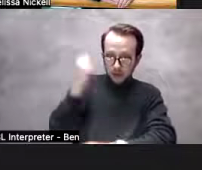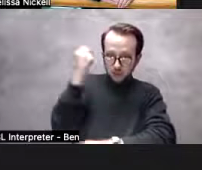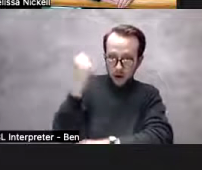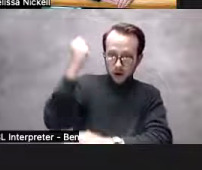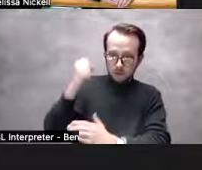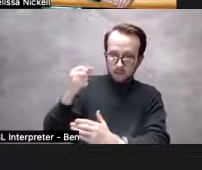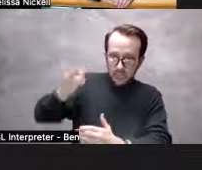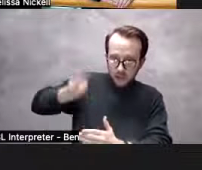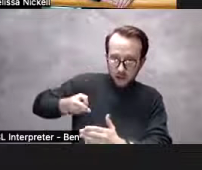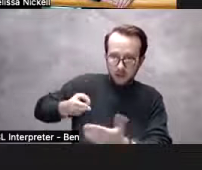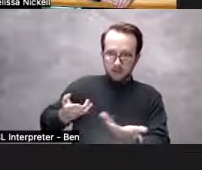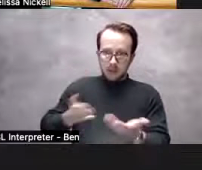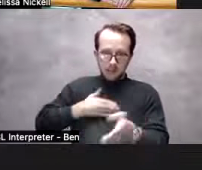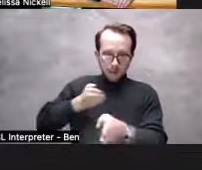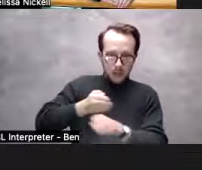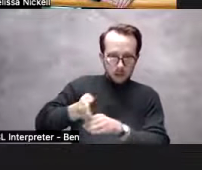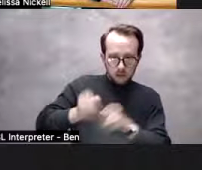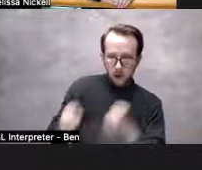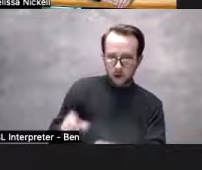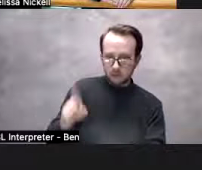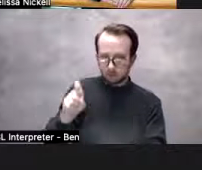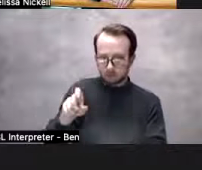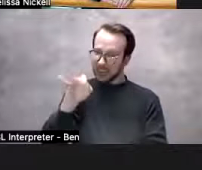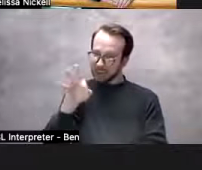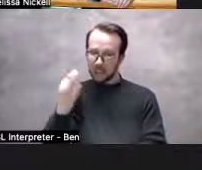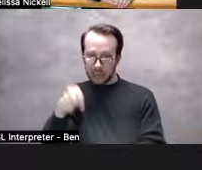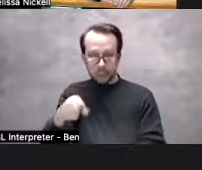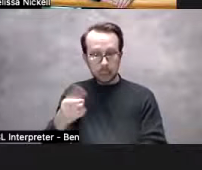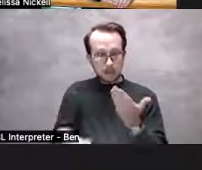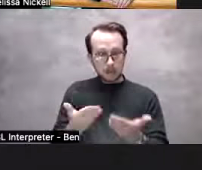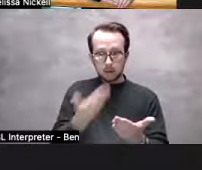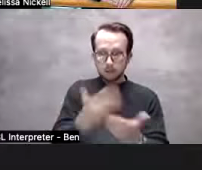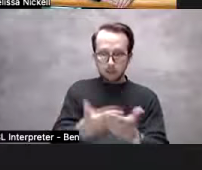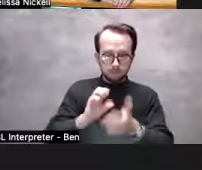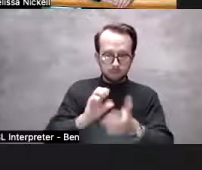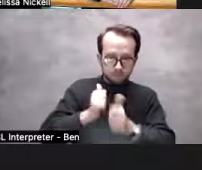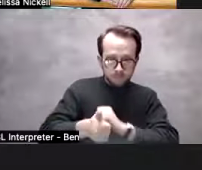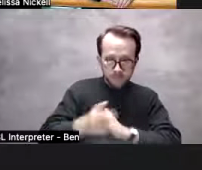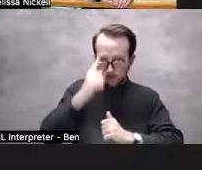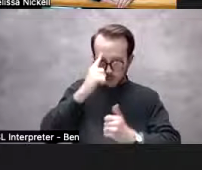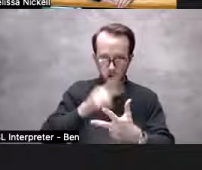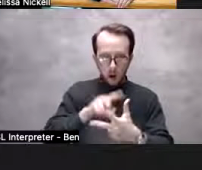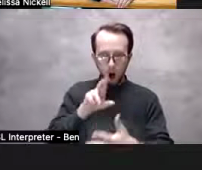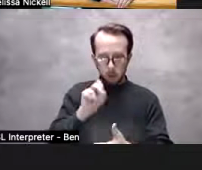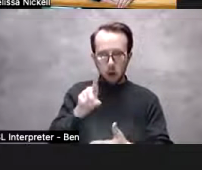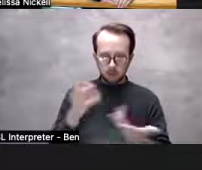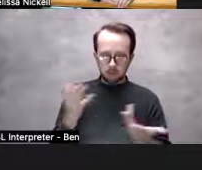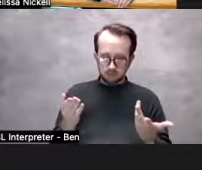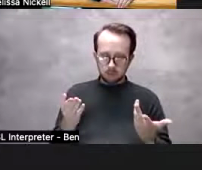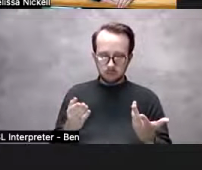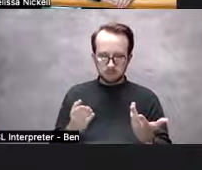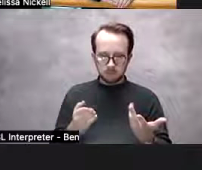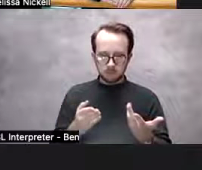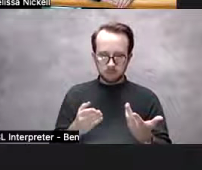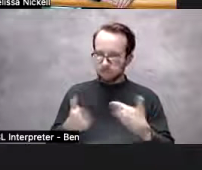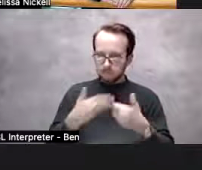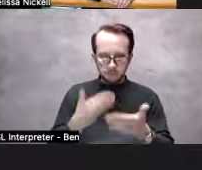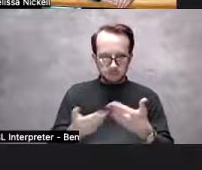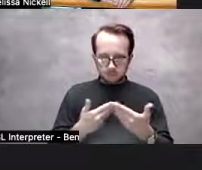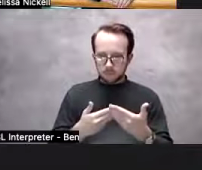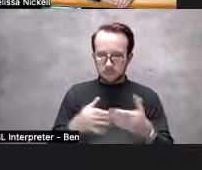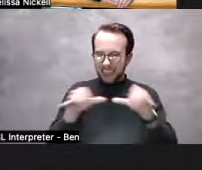If you do, you might be competitive for R01 funding. Obviously, regardless of the funding mechanism,